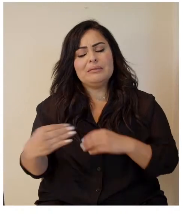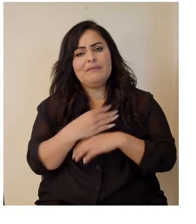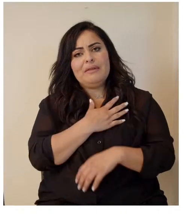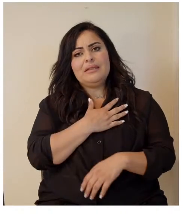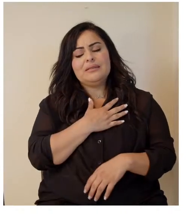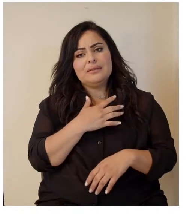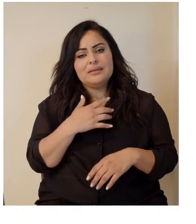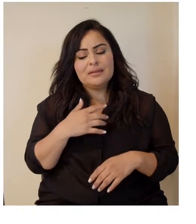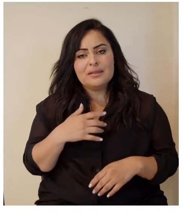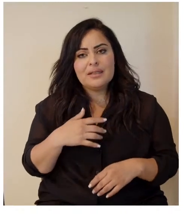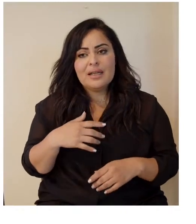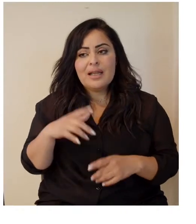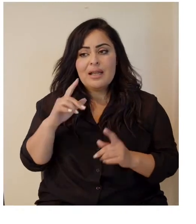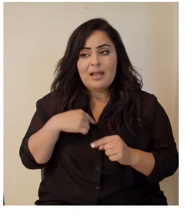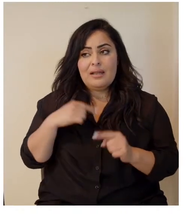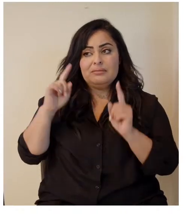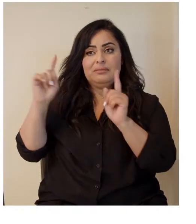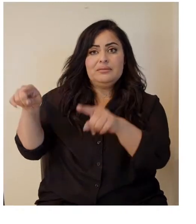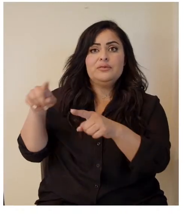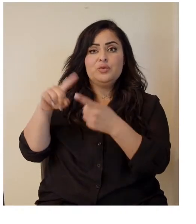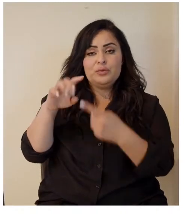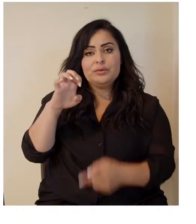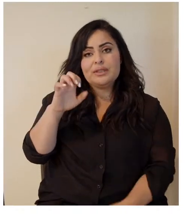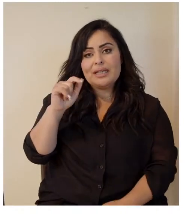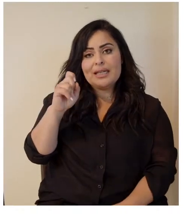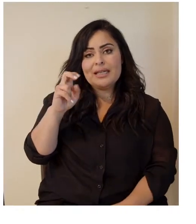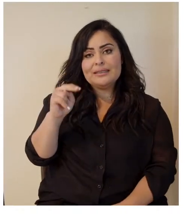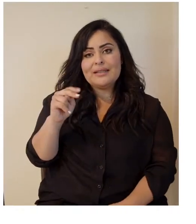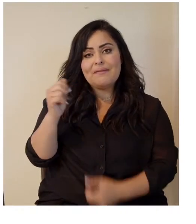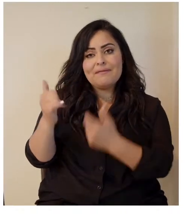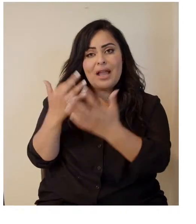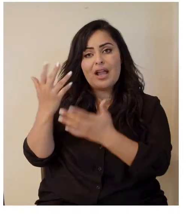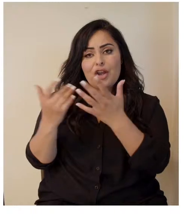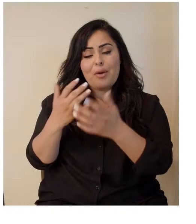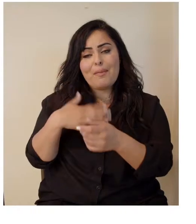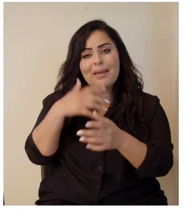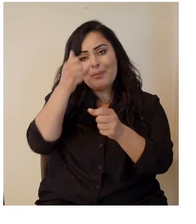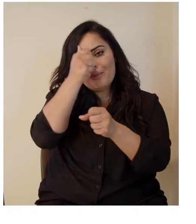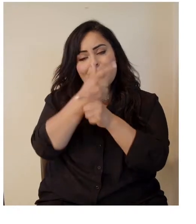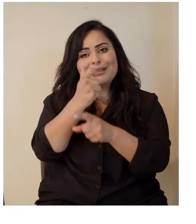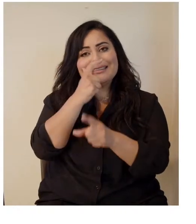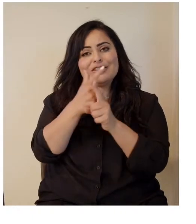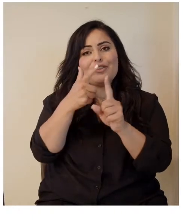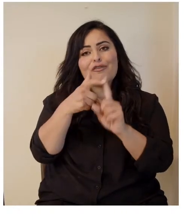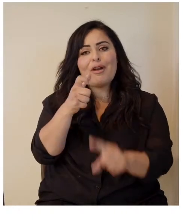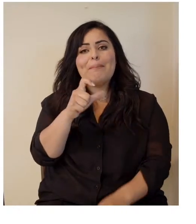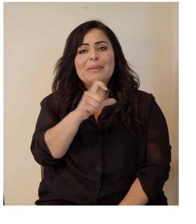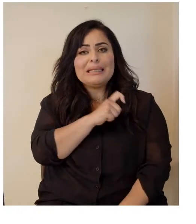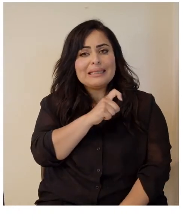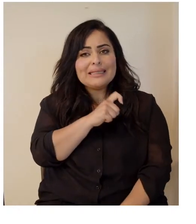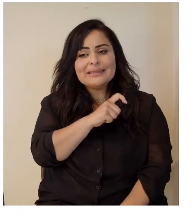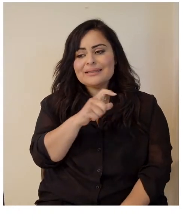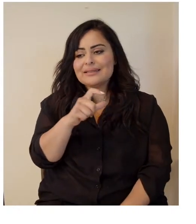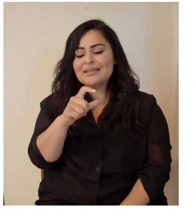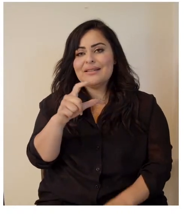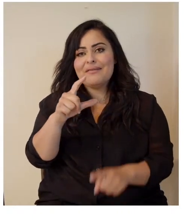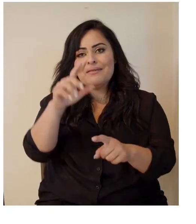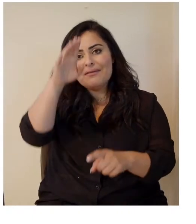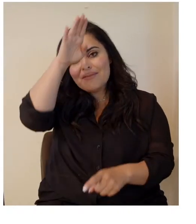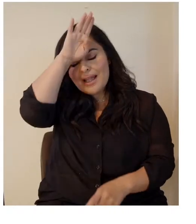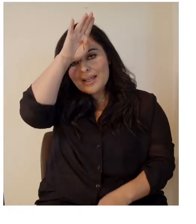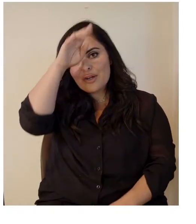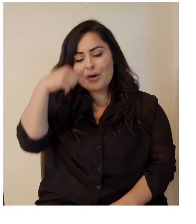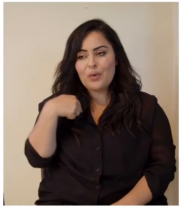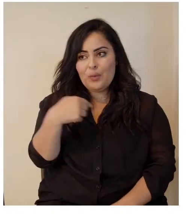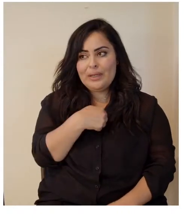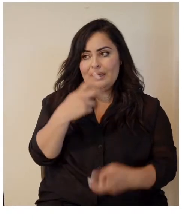initial response of the Eaton incident, and what my brothers and sisters from police, law enforcement, and fire